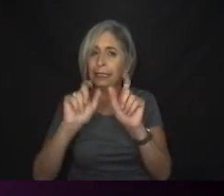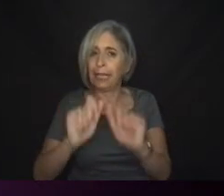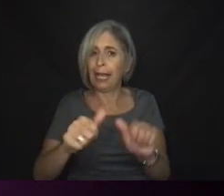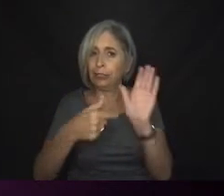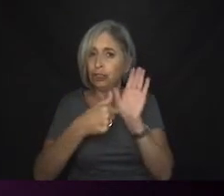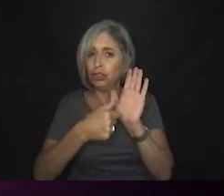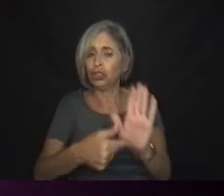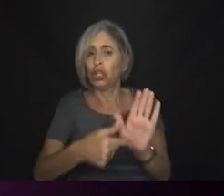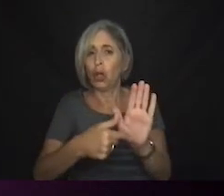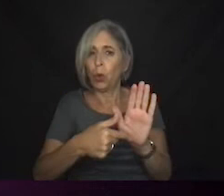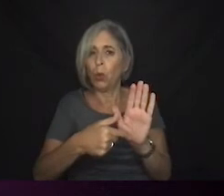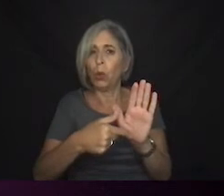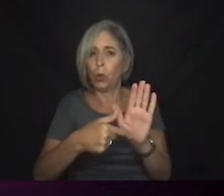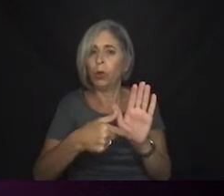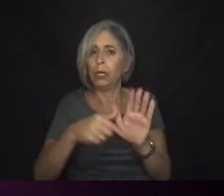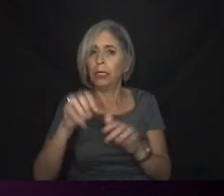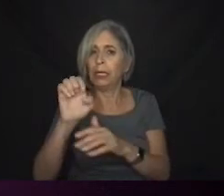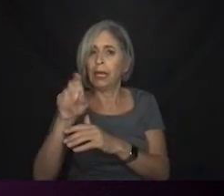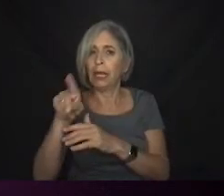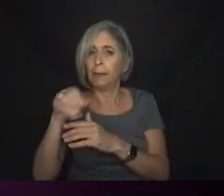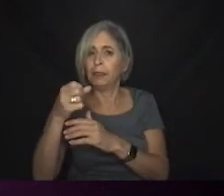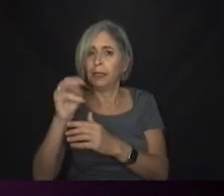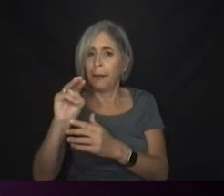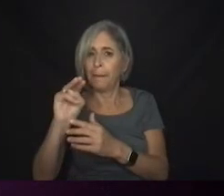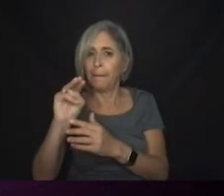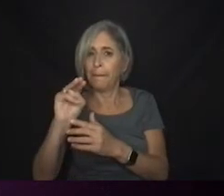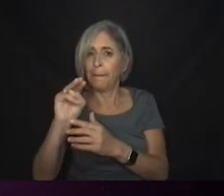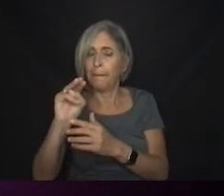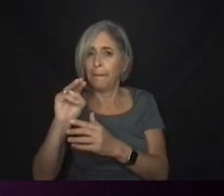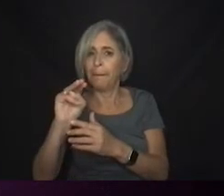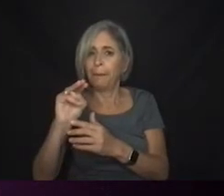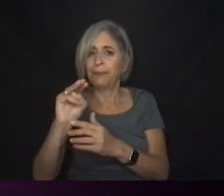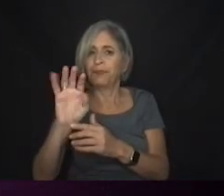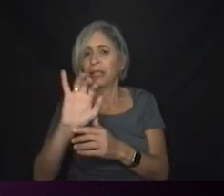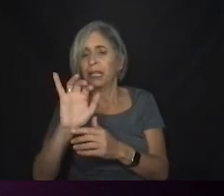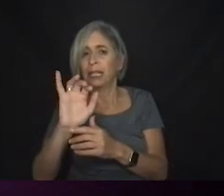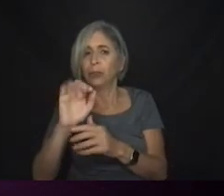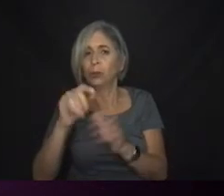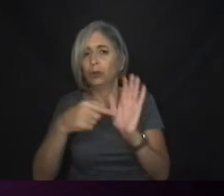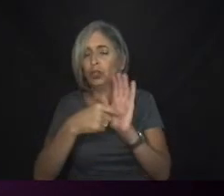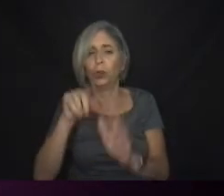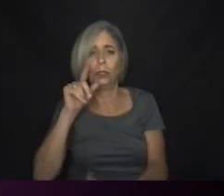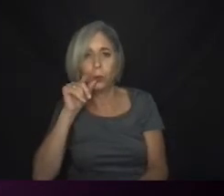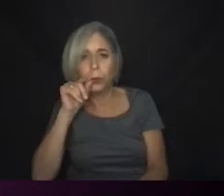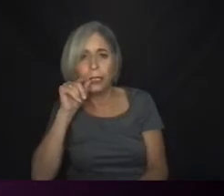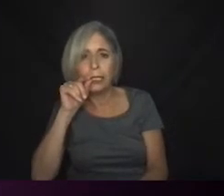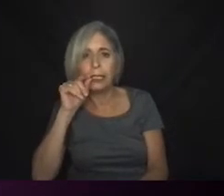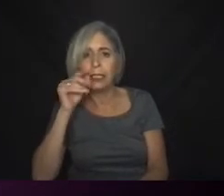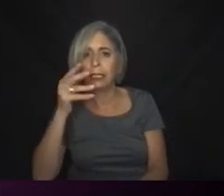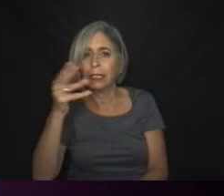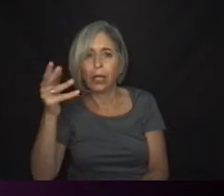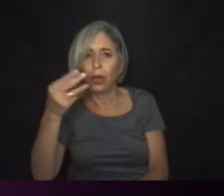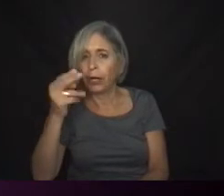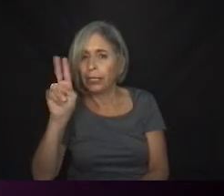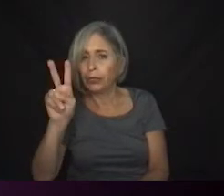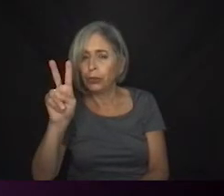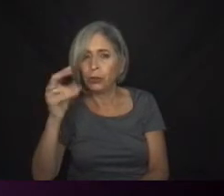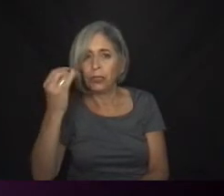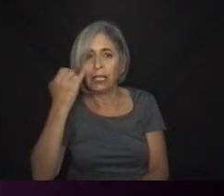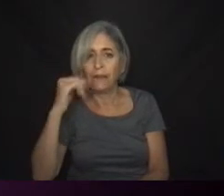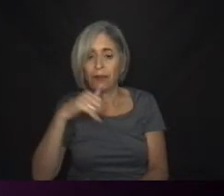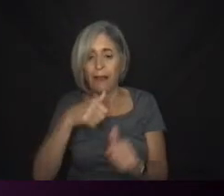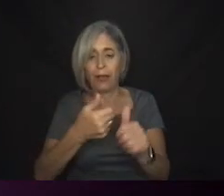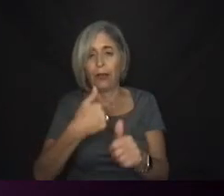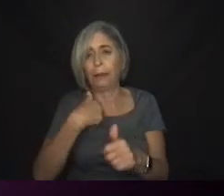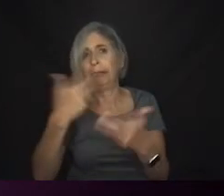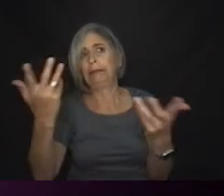dummy text. And at path tweets, just, I don't know, show my Twitter handle in an H2 or something. If you don't follow me, this is